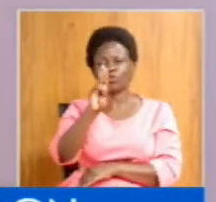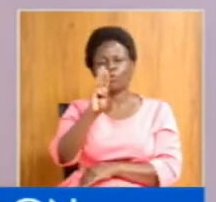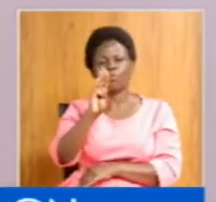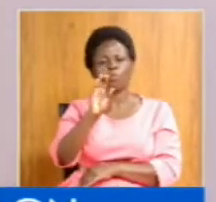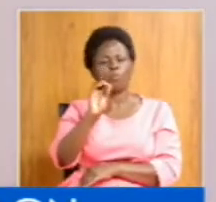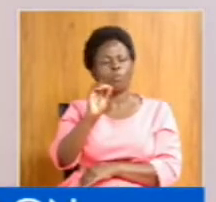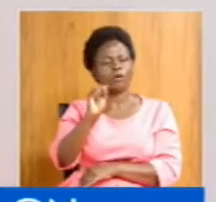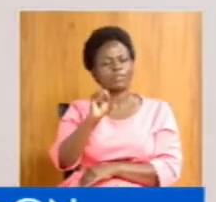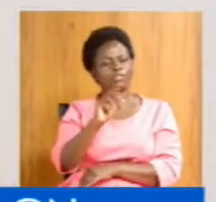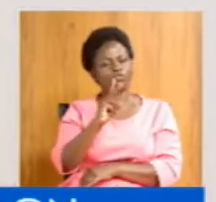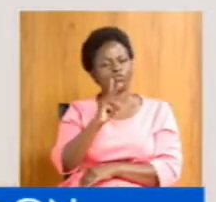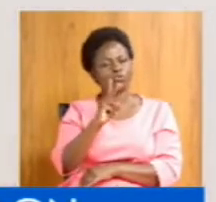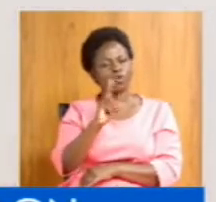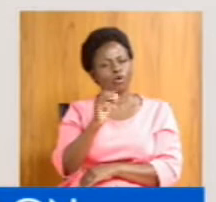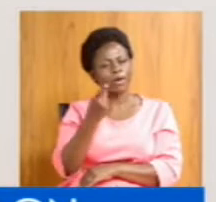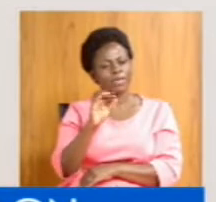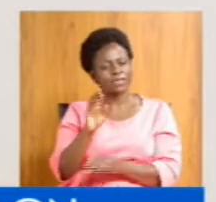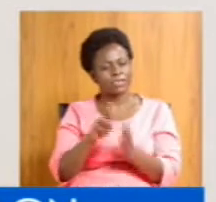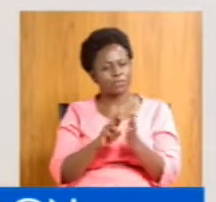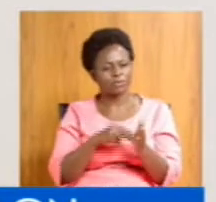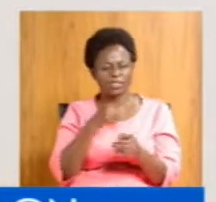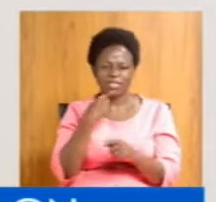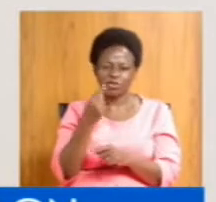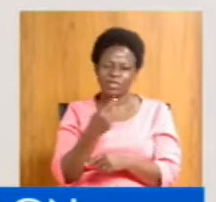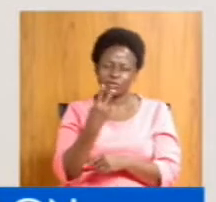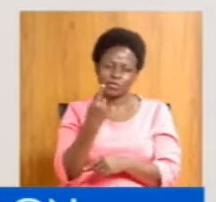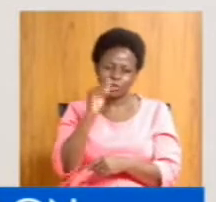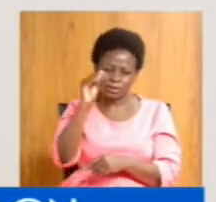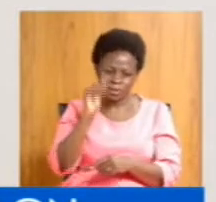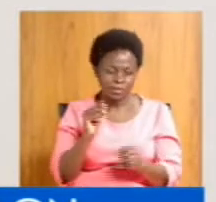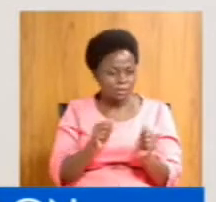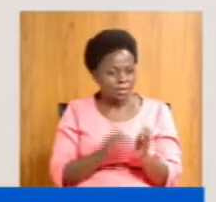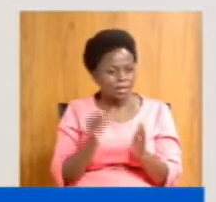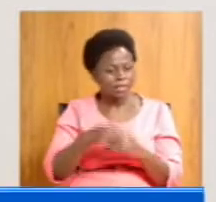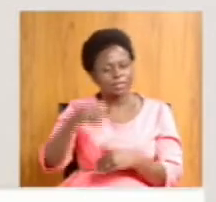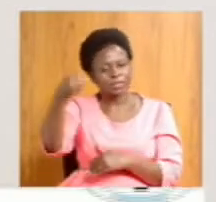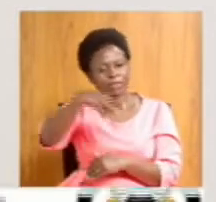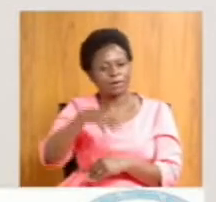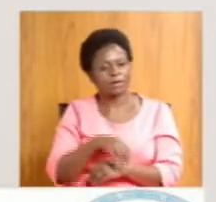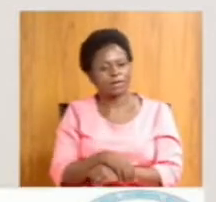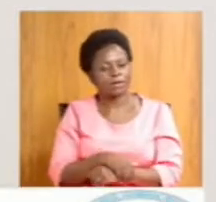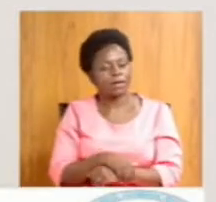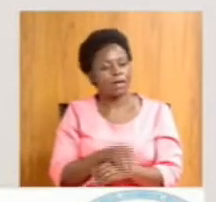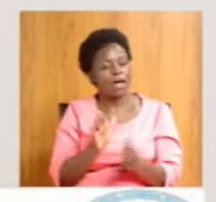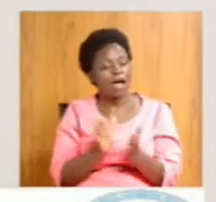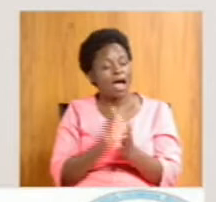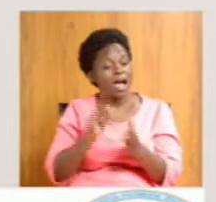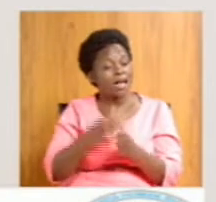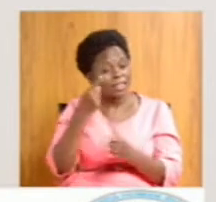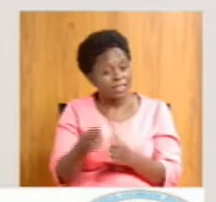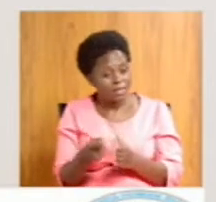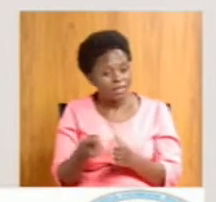2018 report they said only 21% of Ugandans can access electricity and then